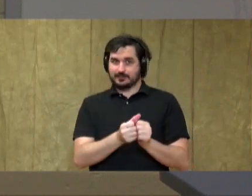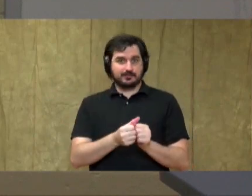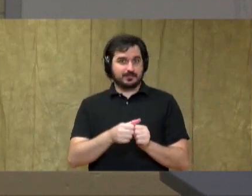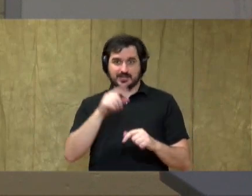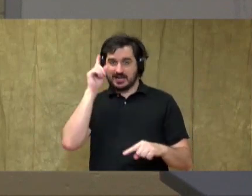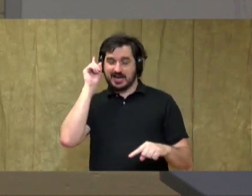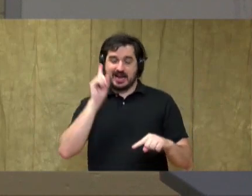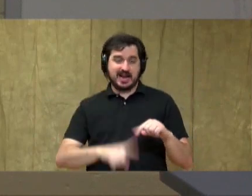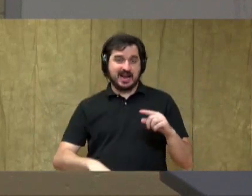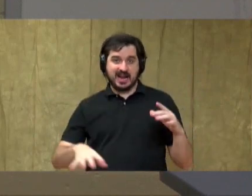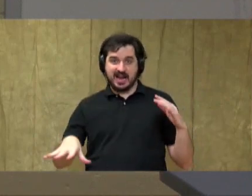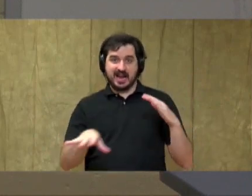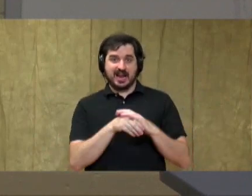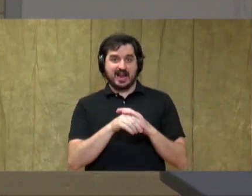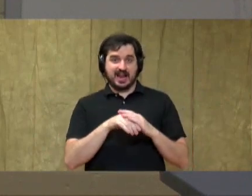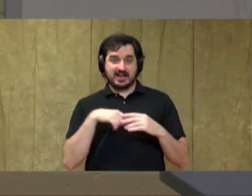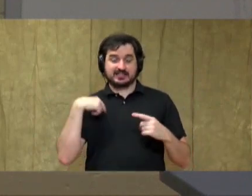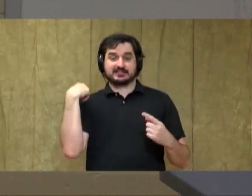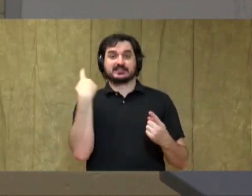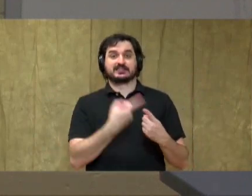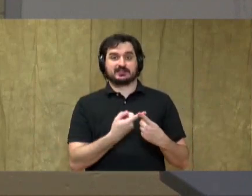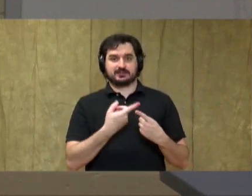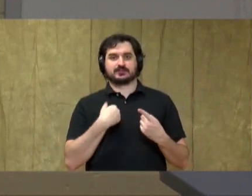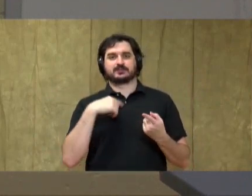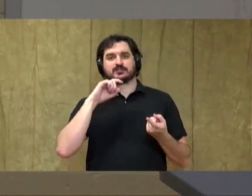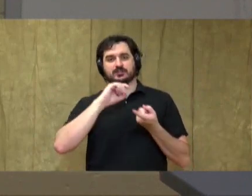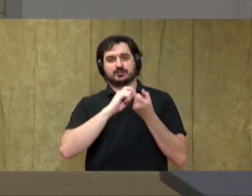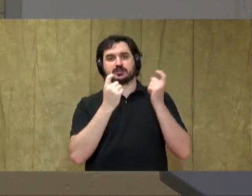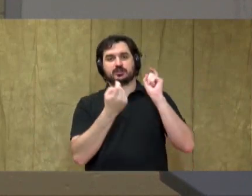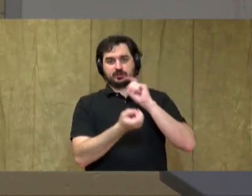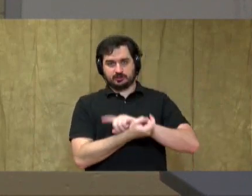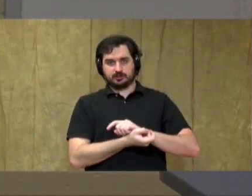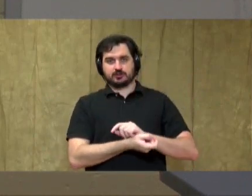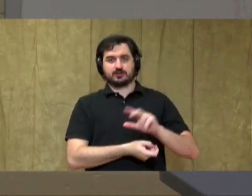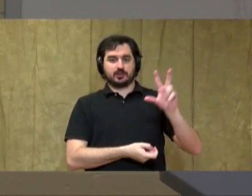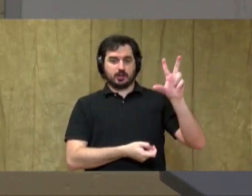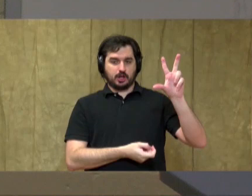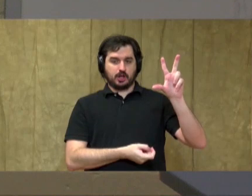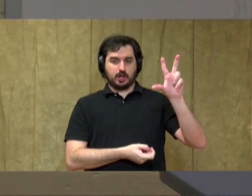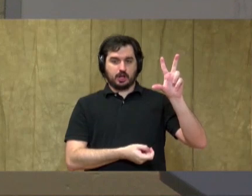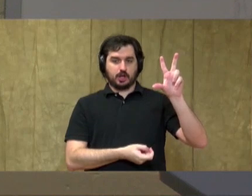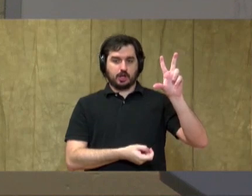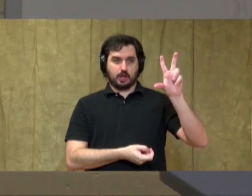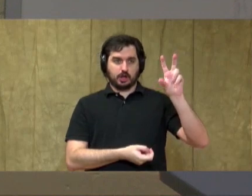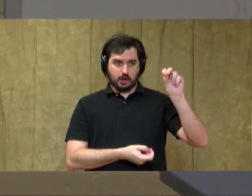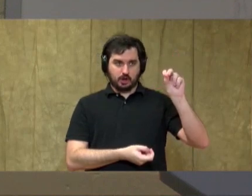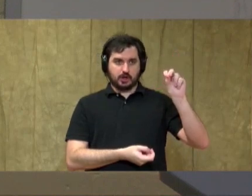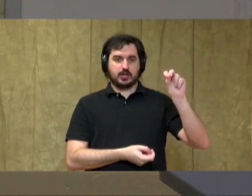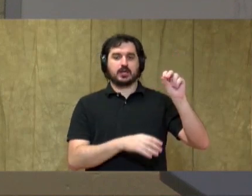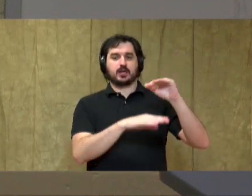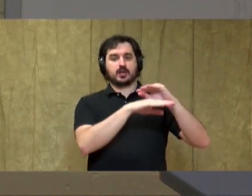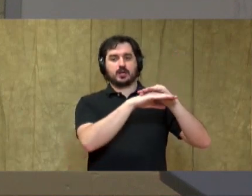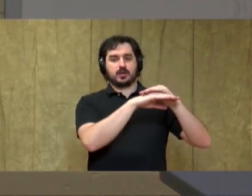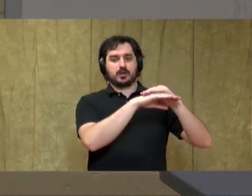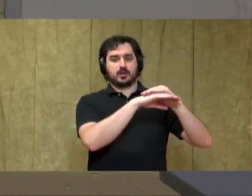until I change it. I could change this to 30